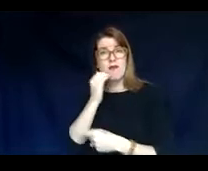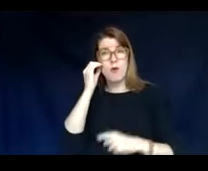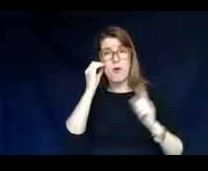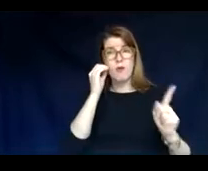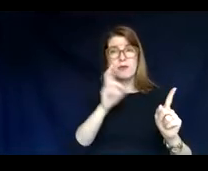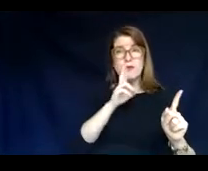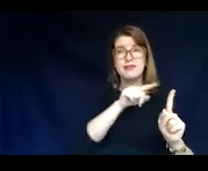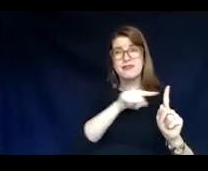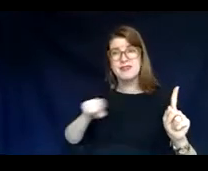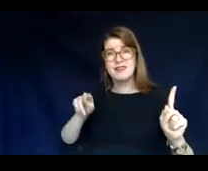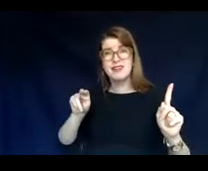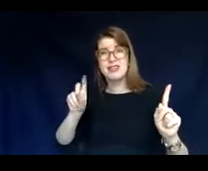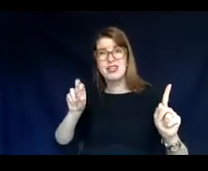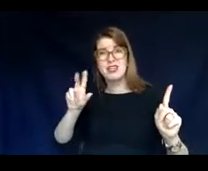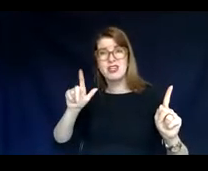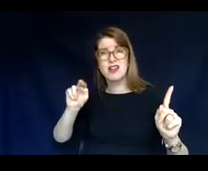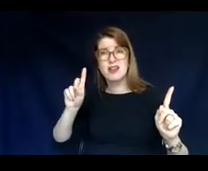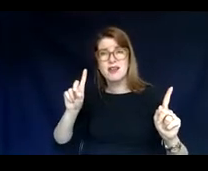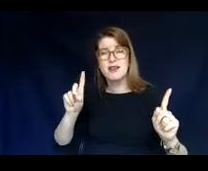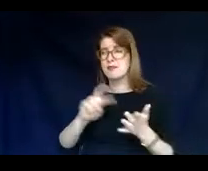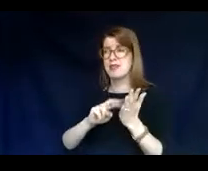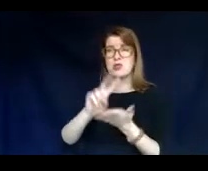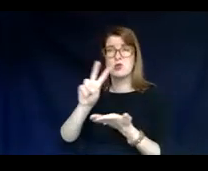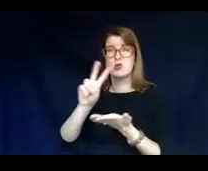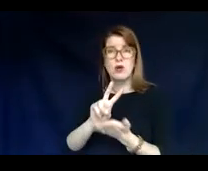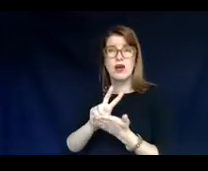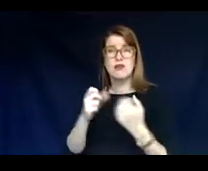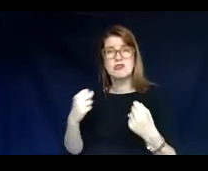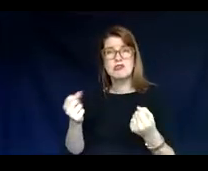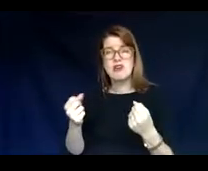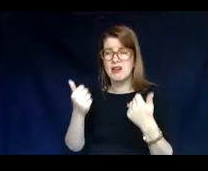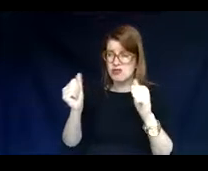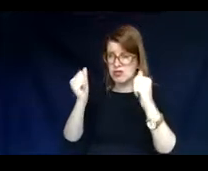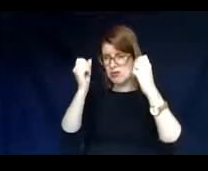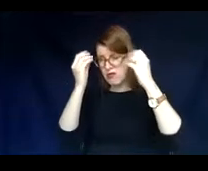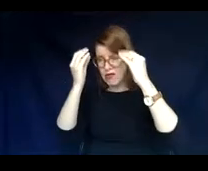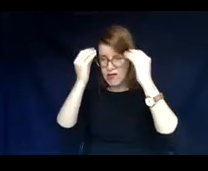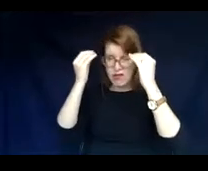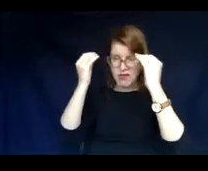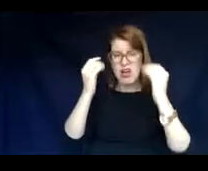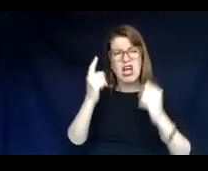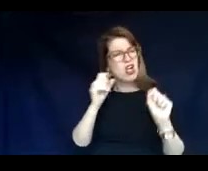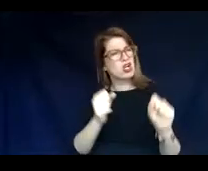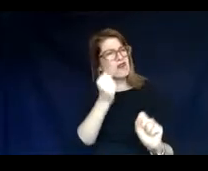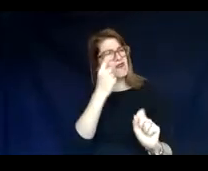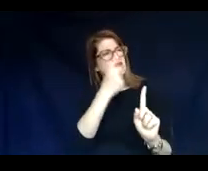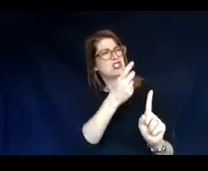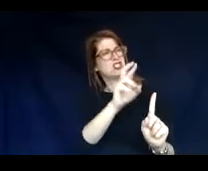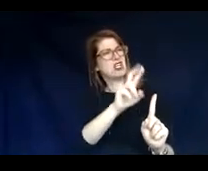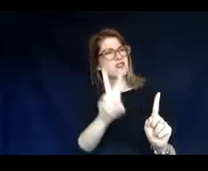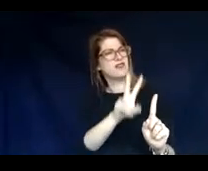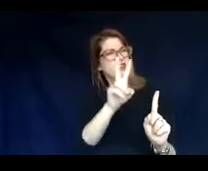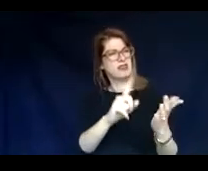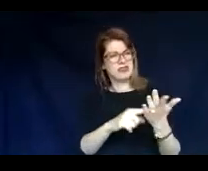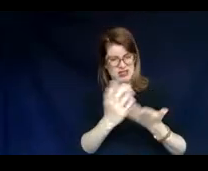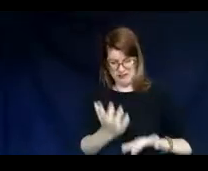to try, and so I thought, all right, let me see if I can do this. And I think I understood Dr. B when she said lay it in front